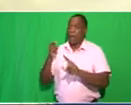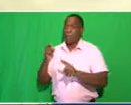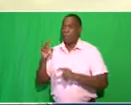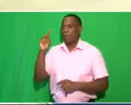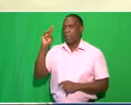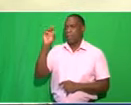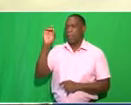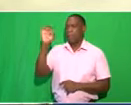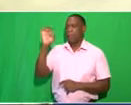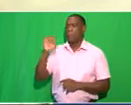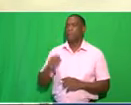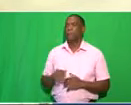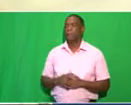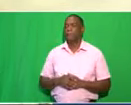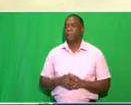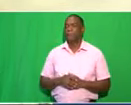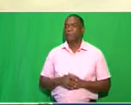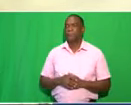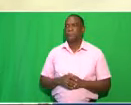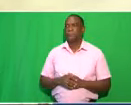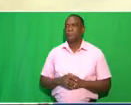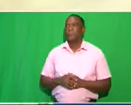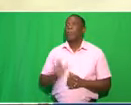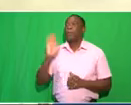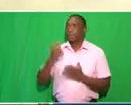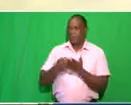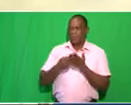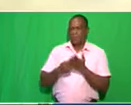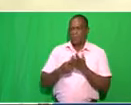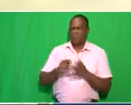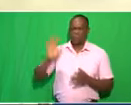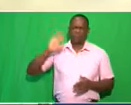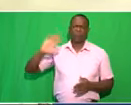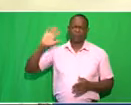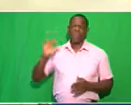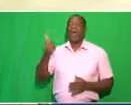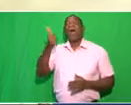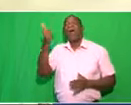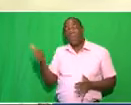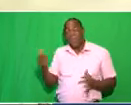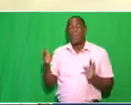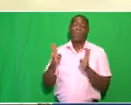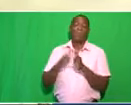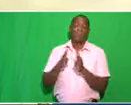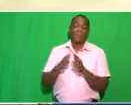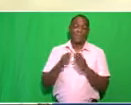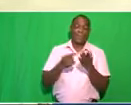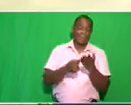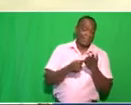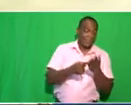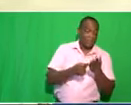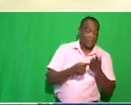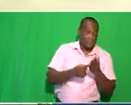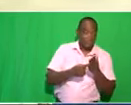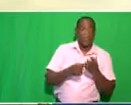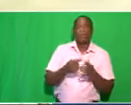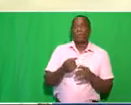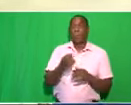process, talk about the past consultation, because as you would have known, we would have had consultations in the past, and we've had one in